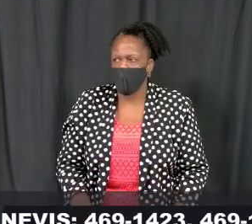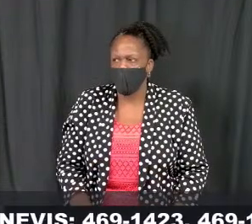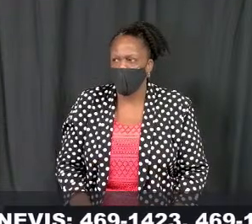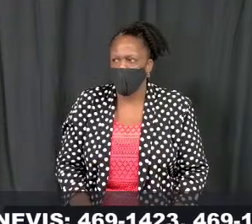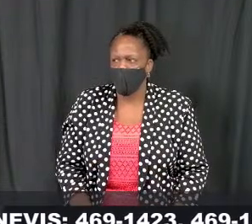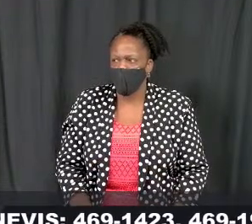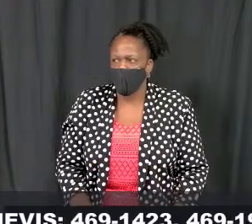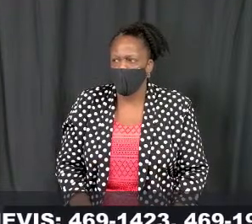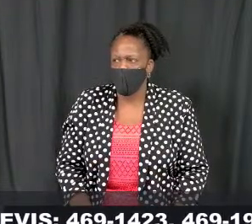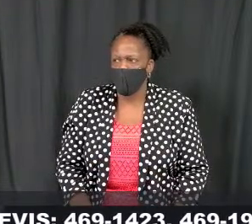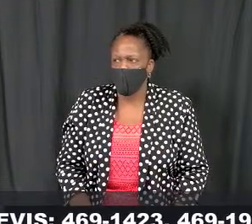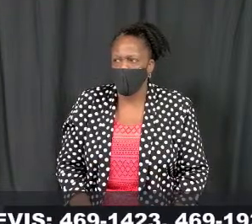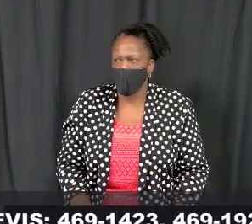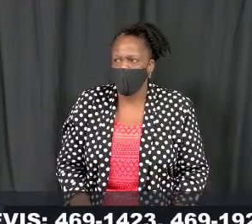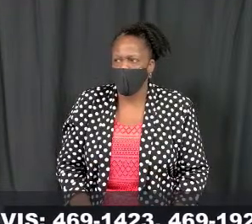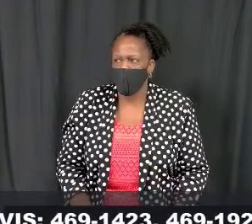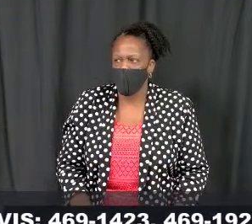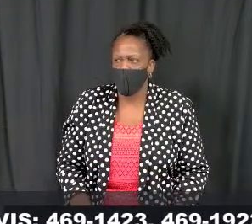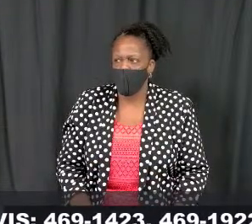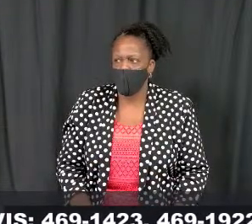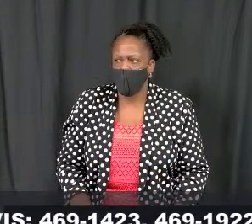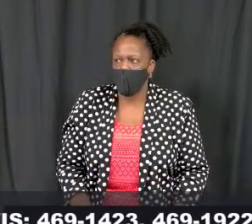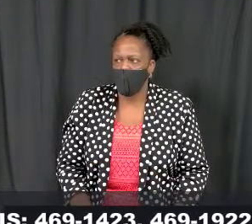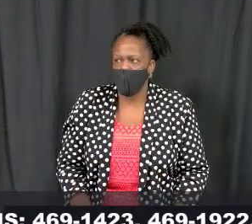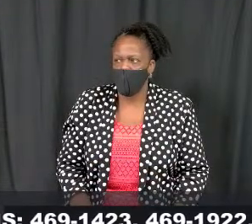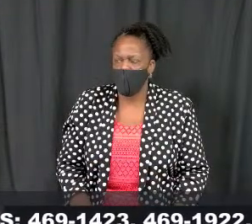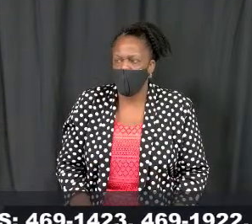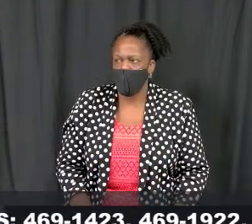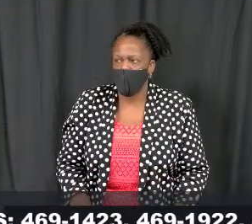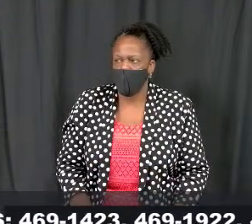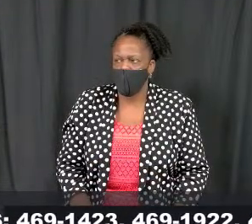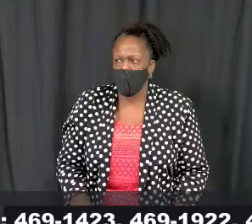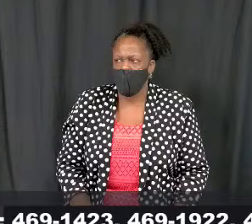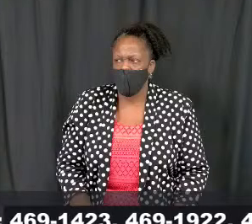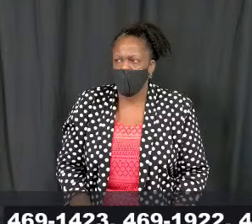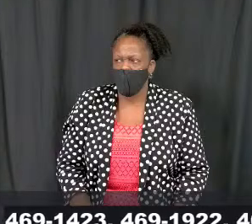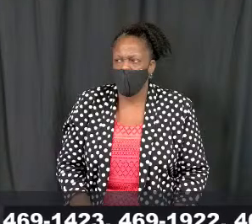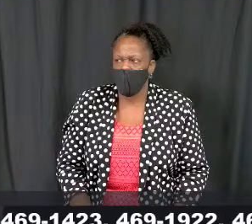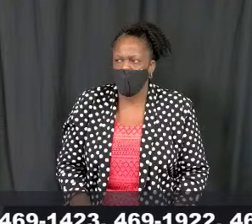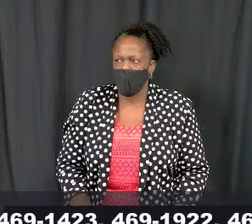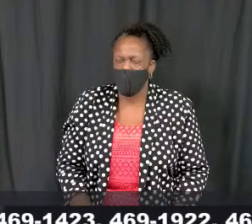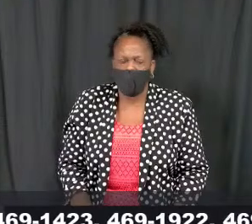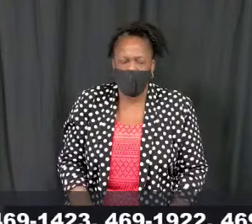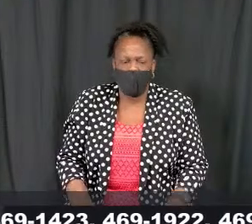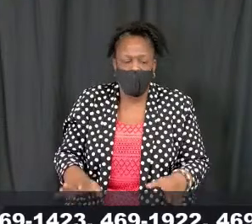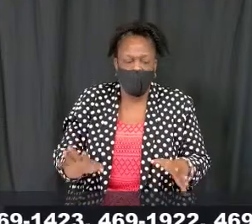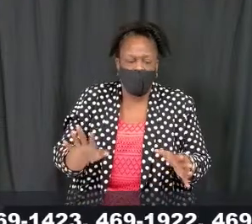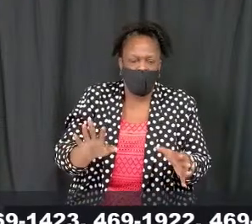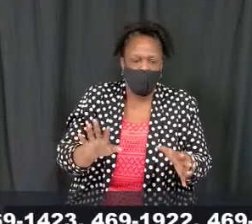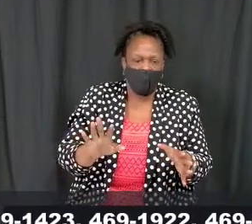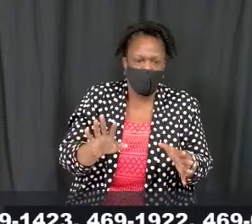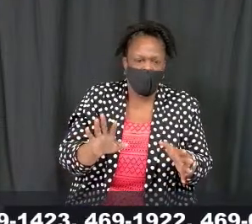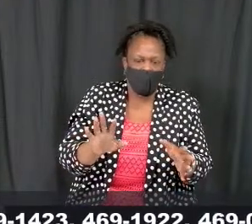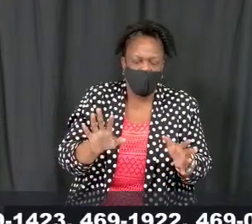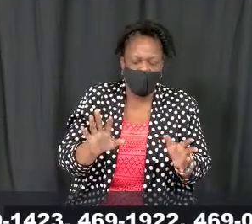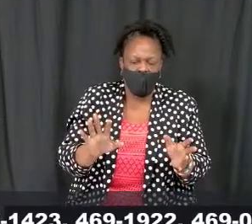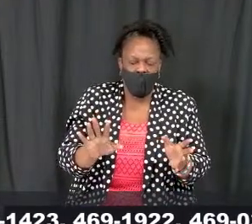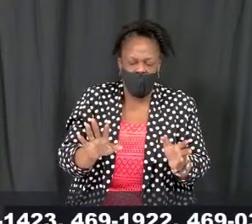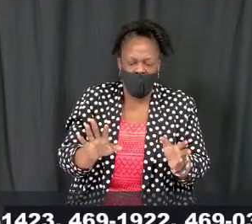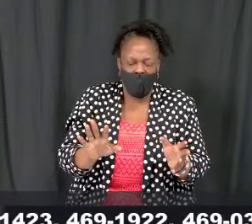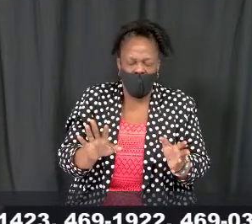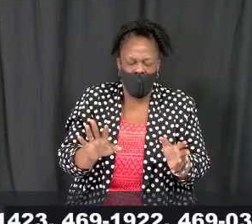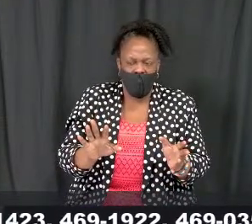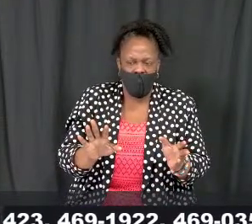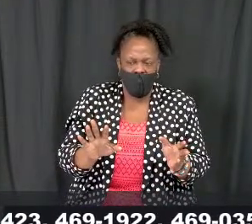magnet is sticking where you would have received the vaccine. Well, I tried that magnet over and